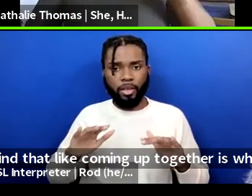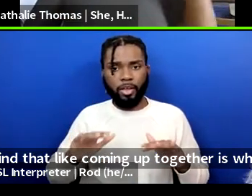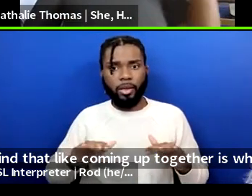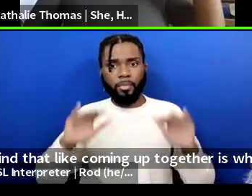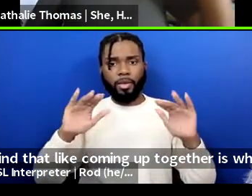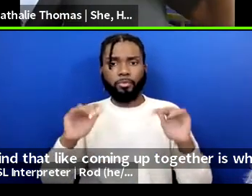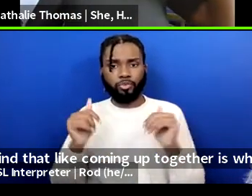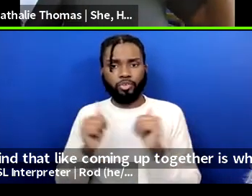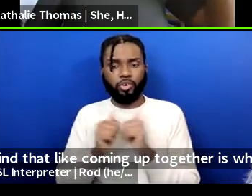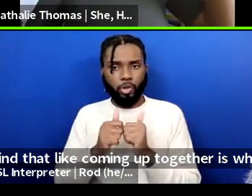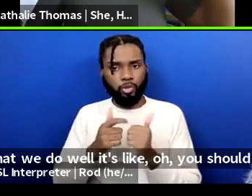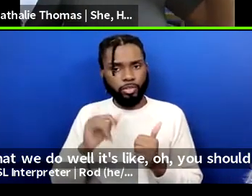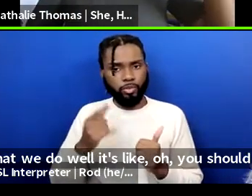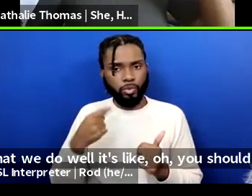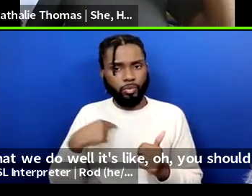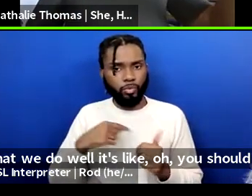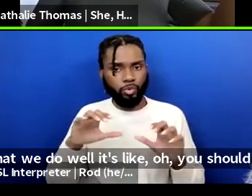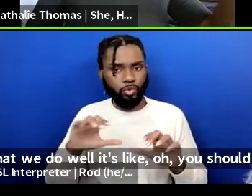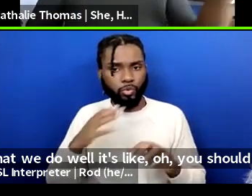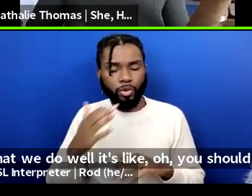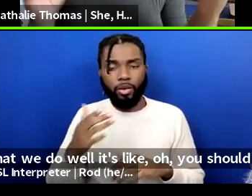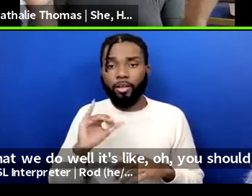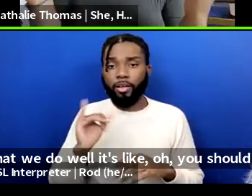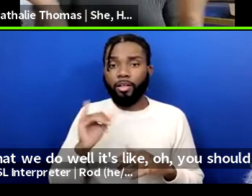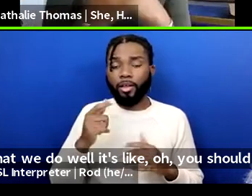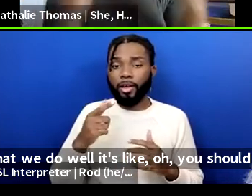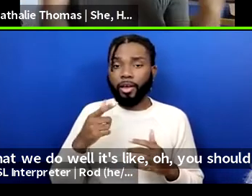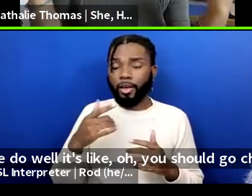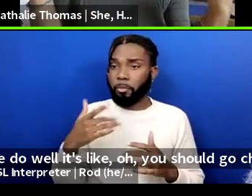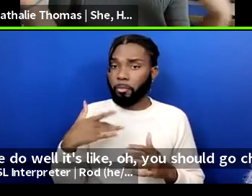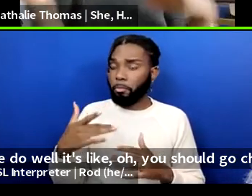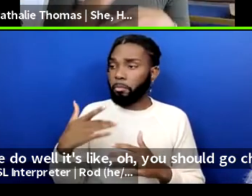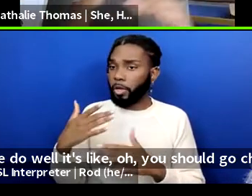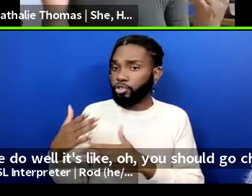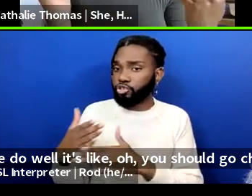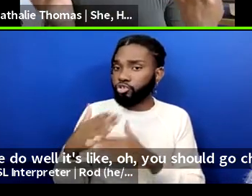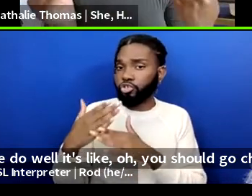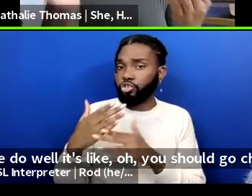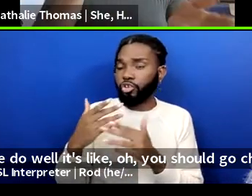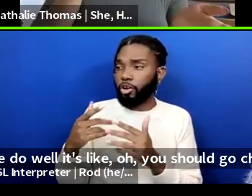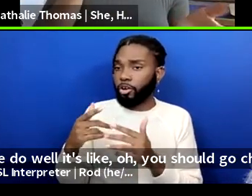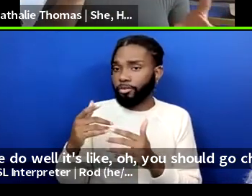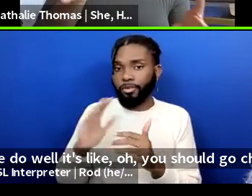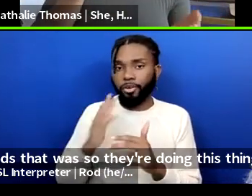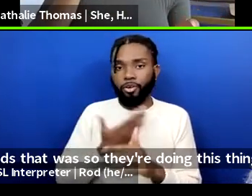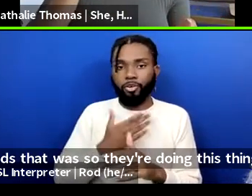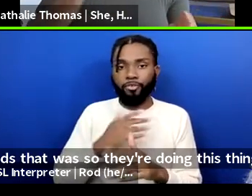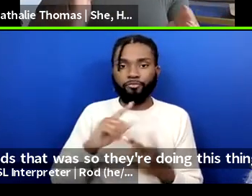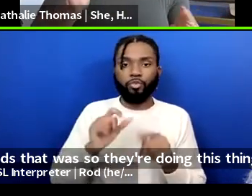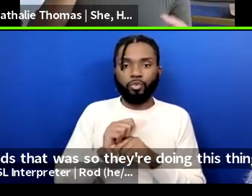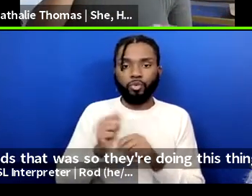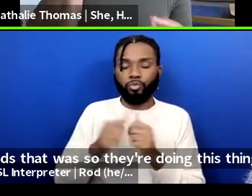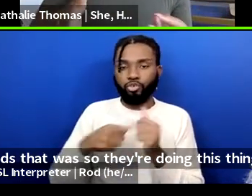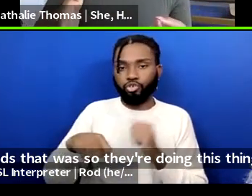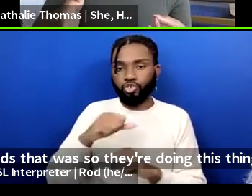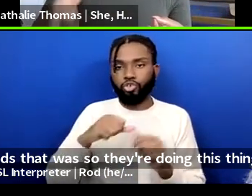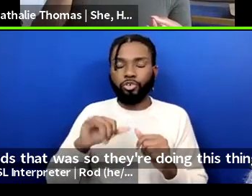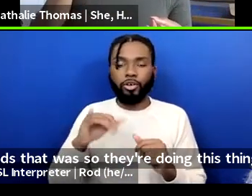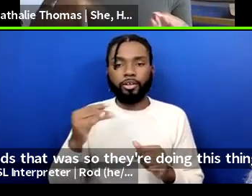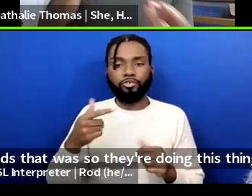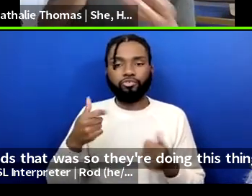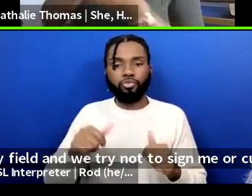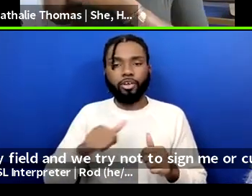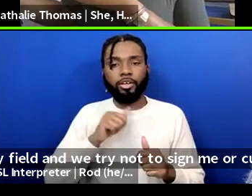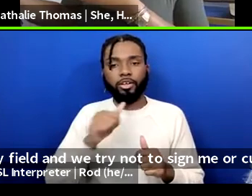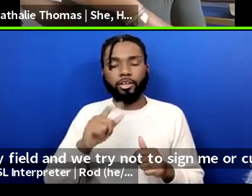like, oh, you should go check out my friend so they're doing this thing. Like we share that energy field, and we try not to stymie or cut off